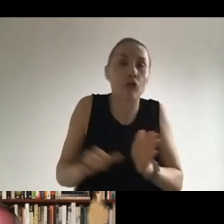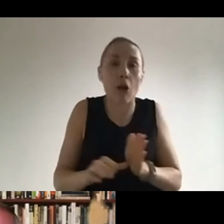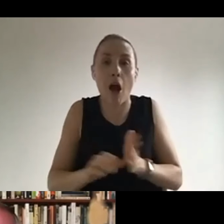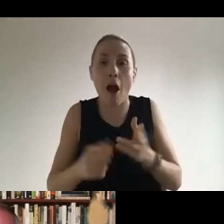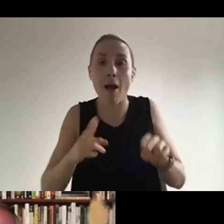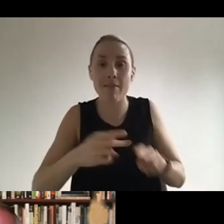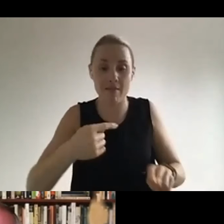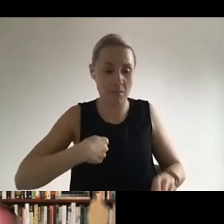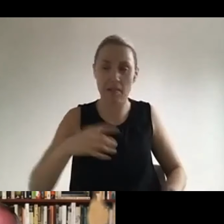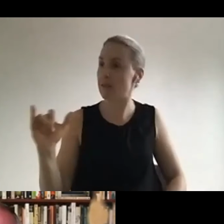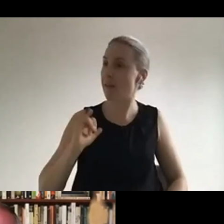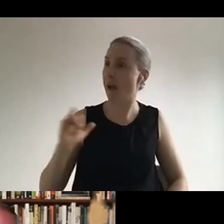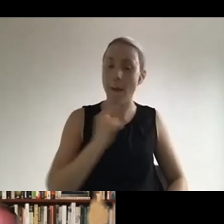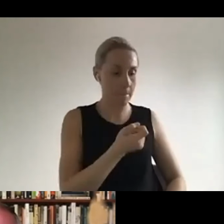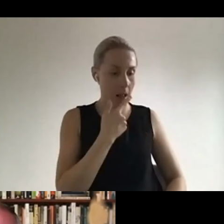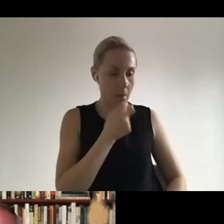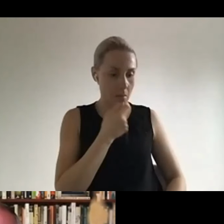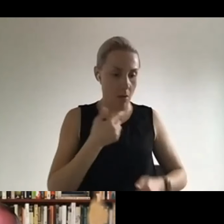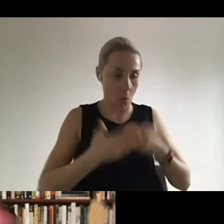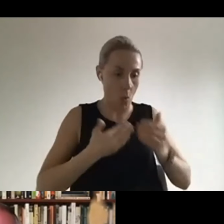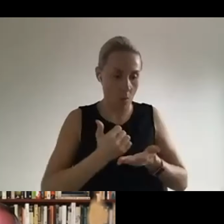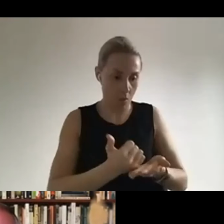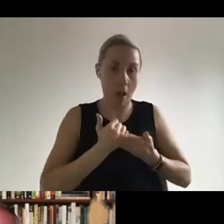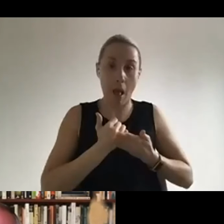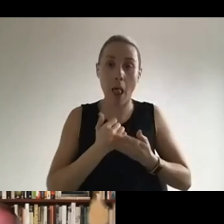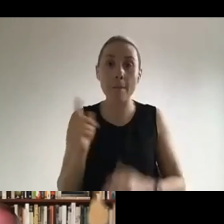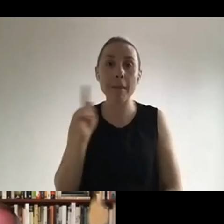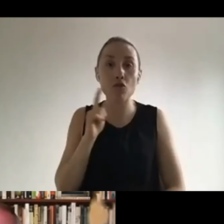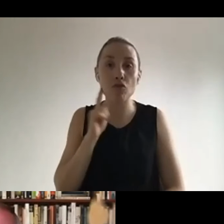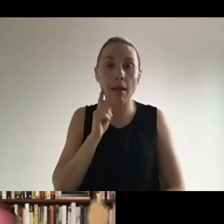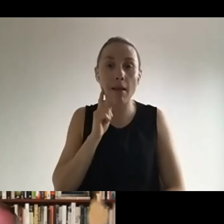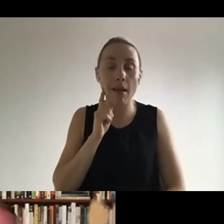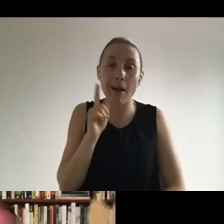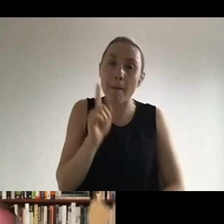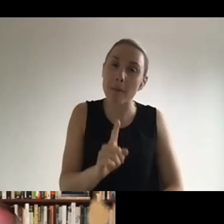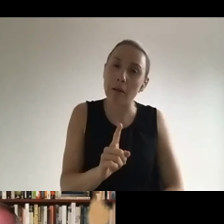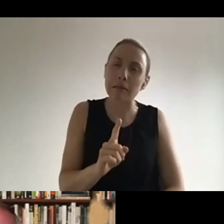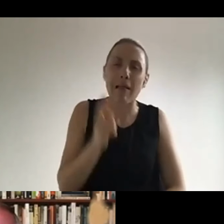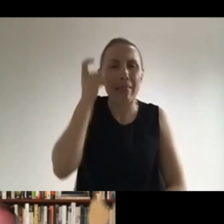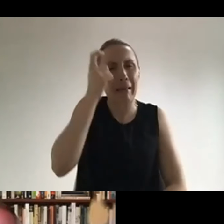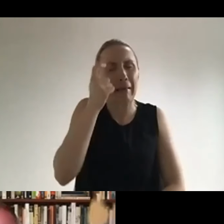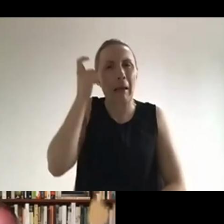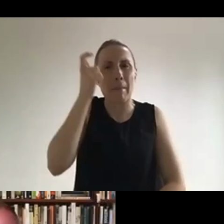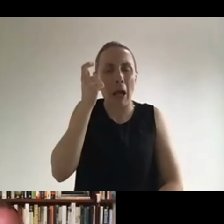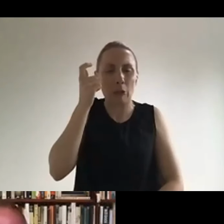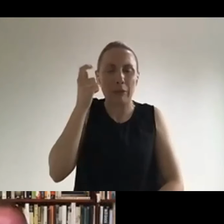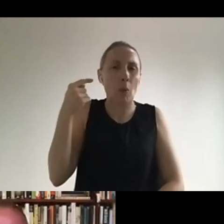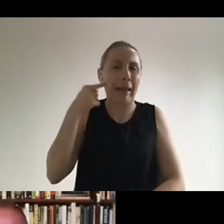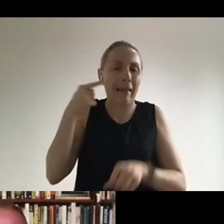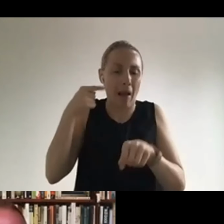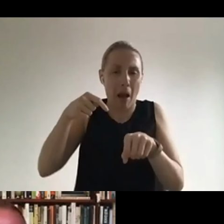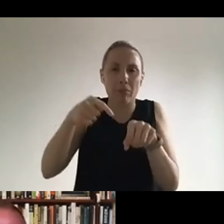something like that, that would be fine. The thought of an injection directly into the eardrum, that fills me with a degree